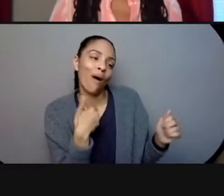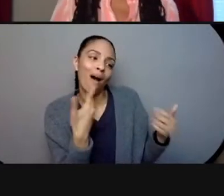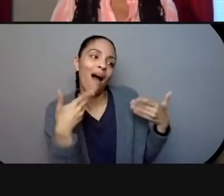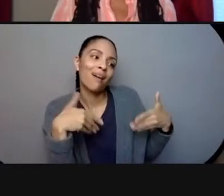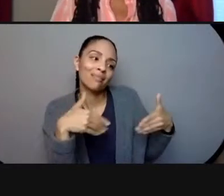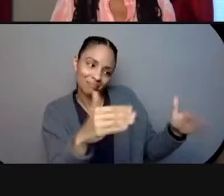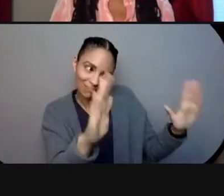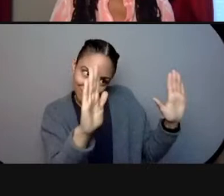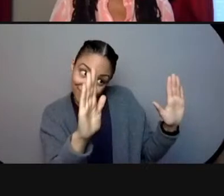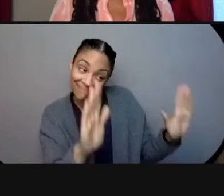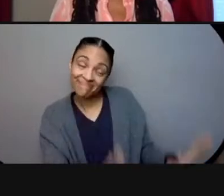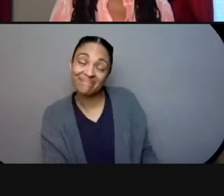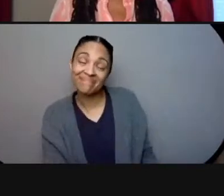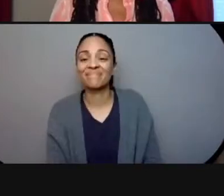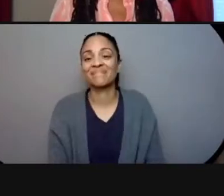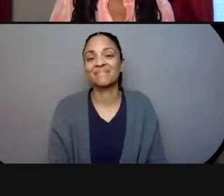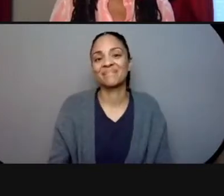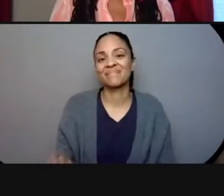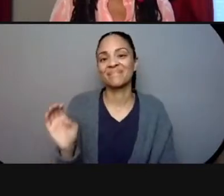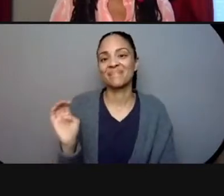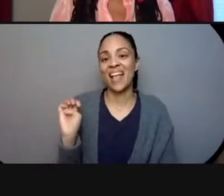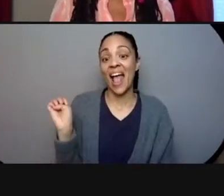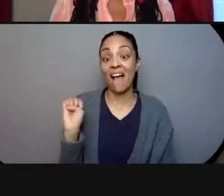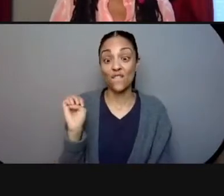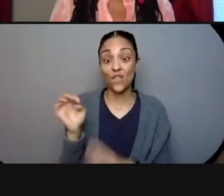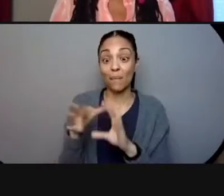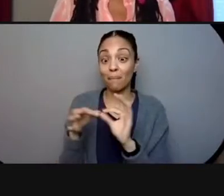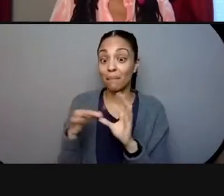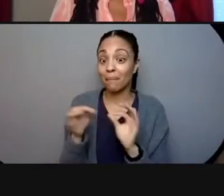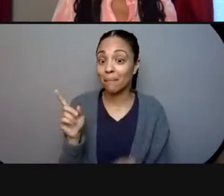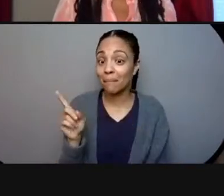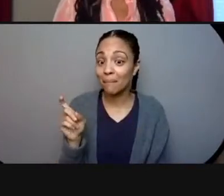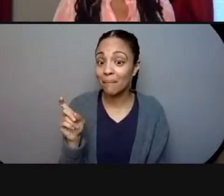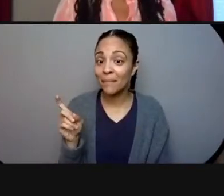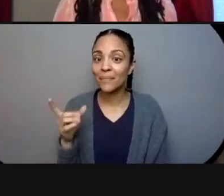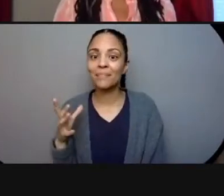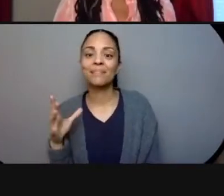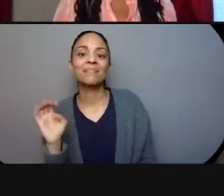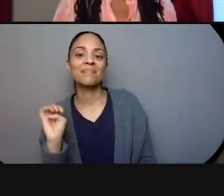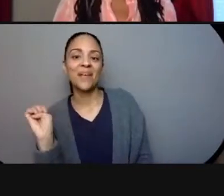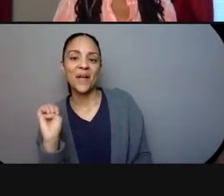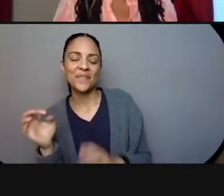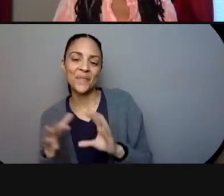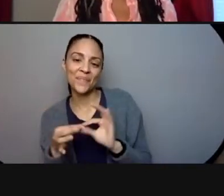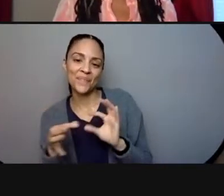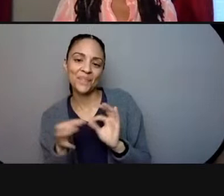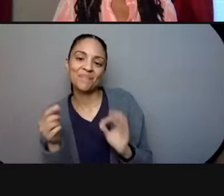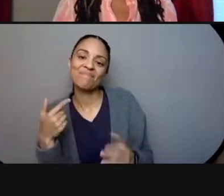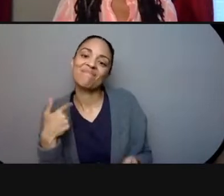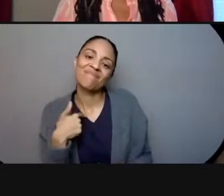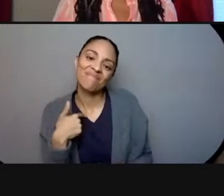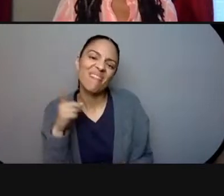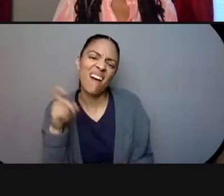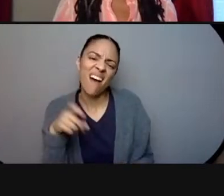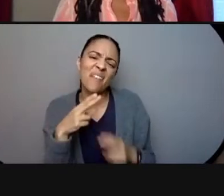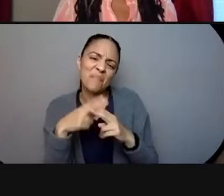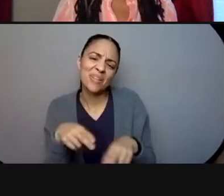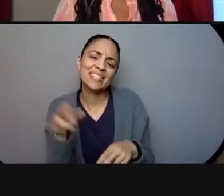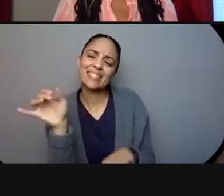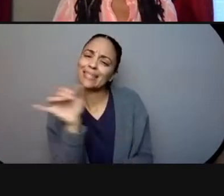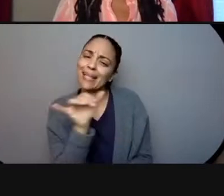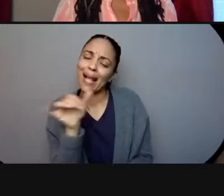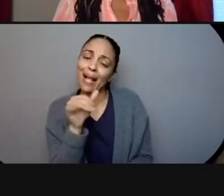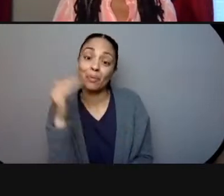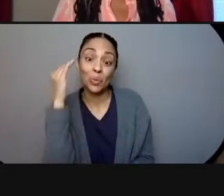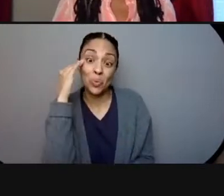Ephraim. I low-key, I got to do the same thing. And not because, but also because Mother's Day is coming up